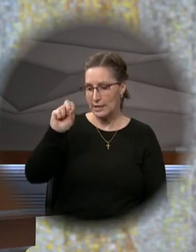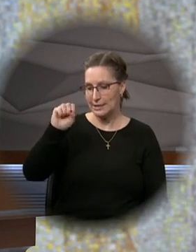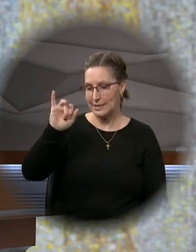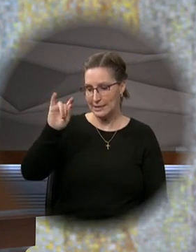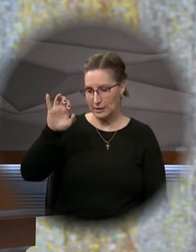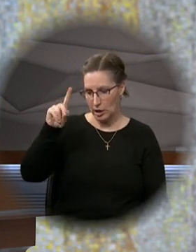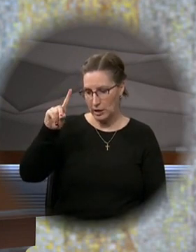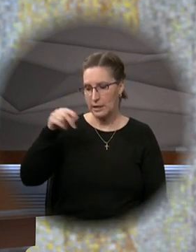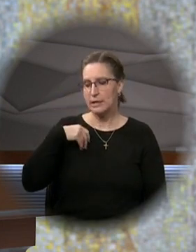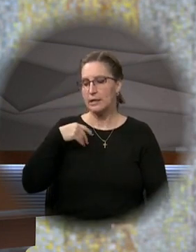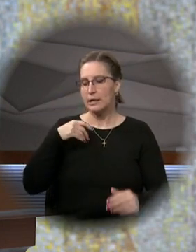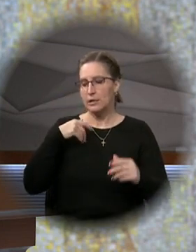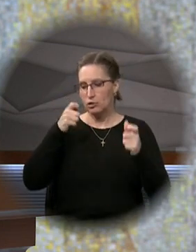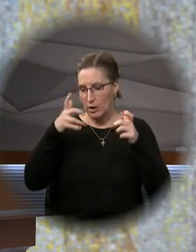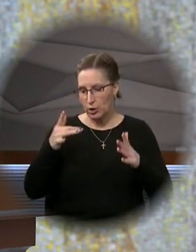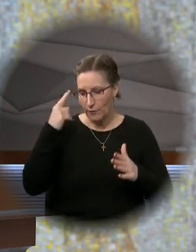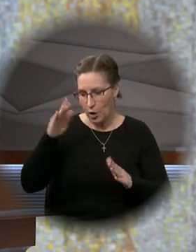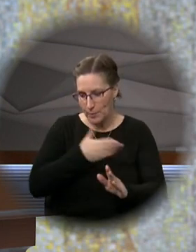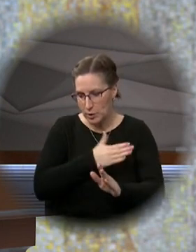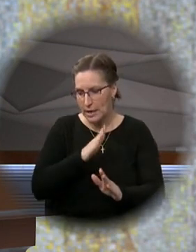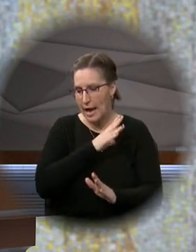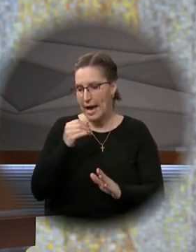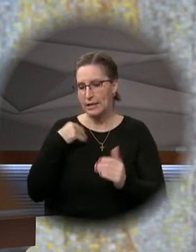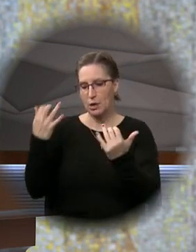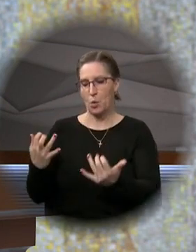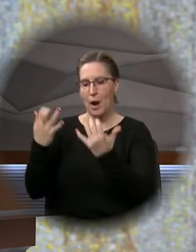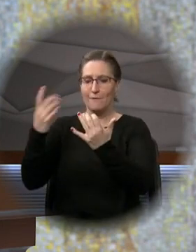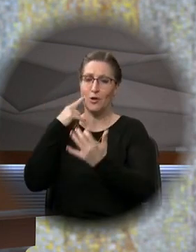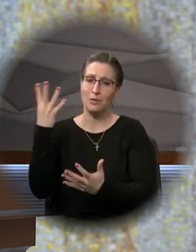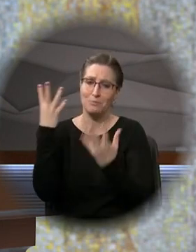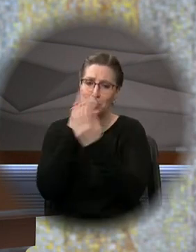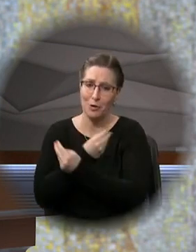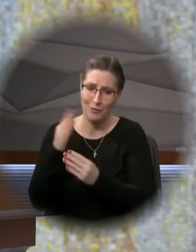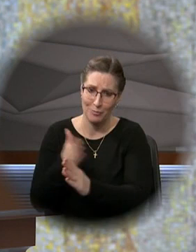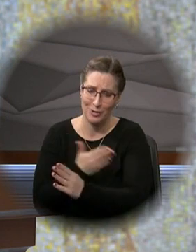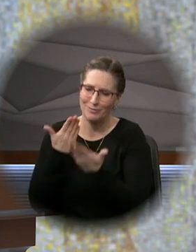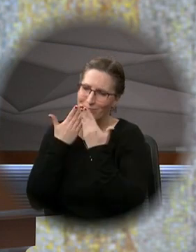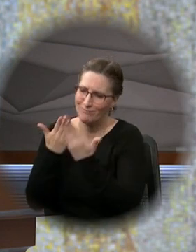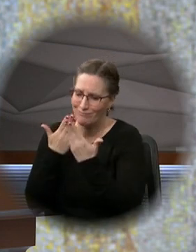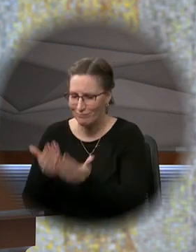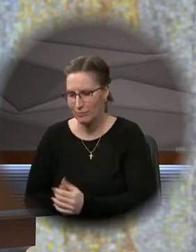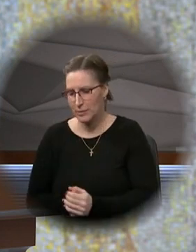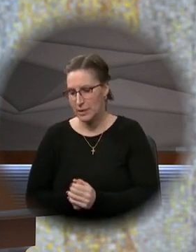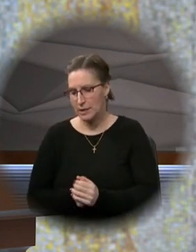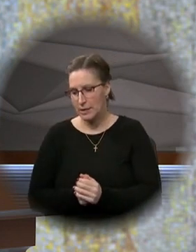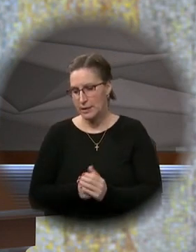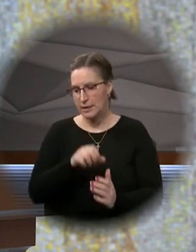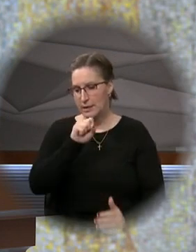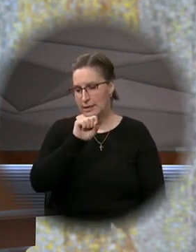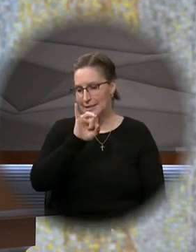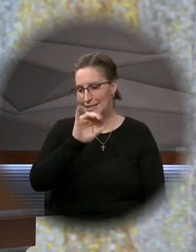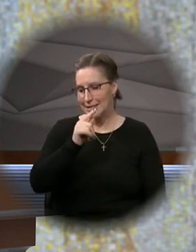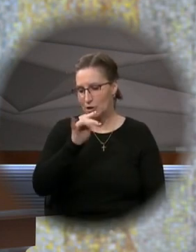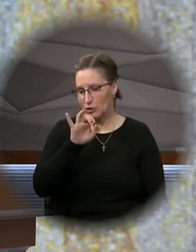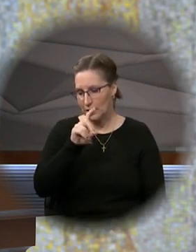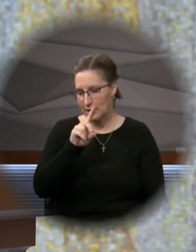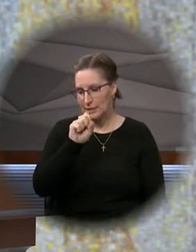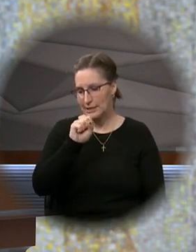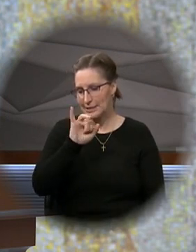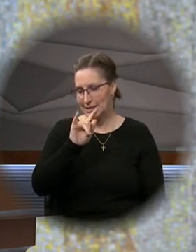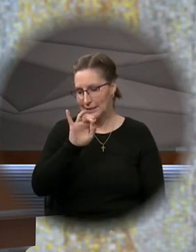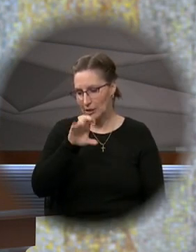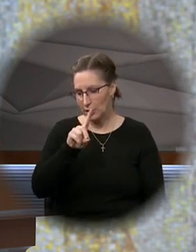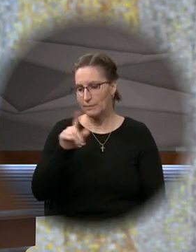Director of Music, and the Diocesan Choir for the beautiful music. Sigrid Sitard, who served